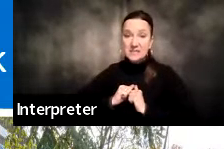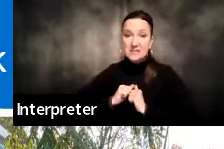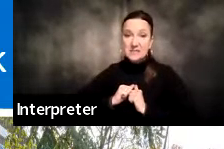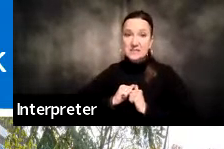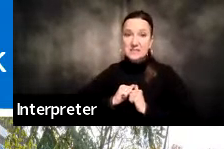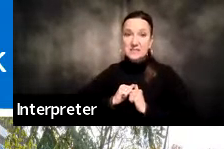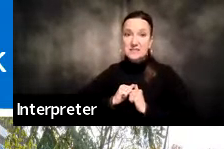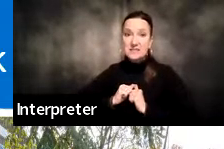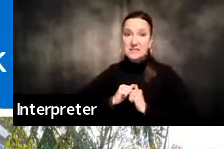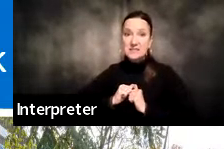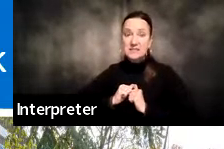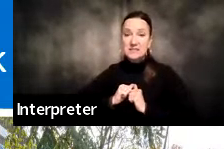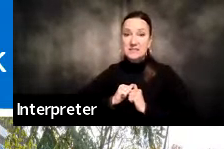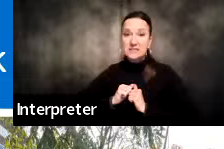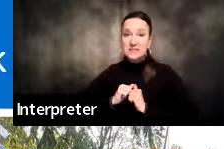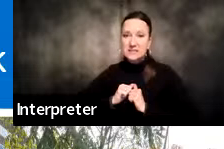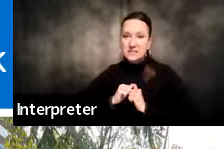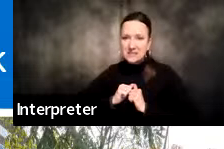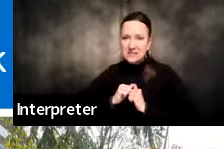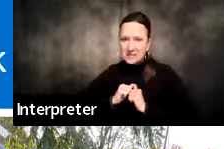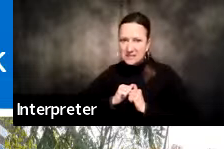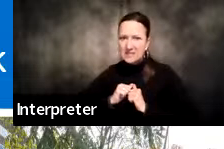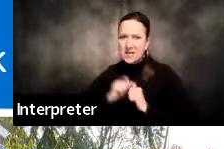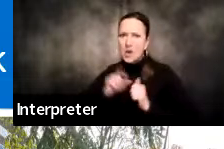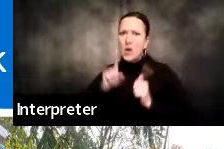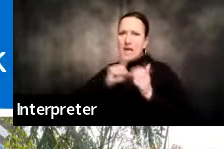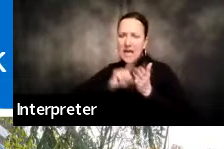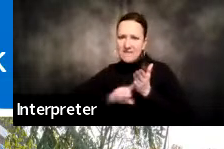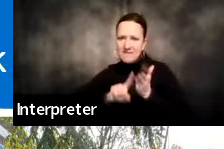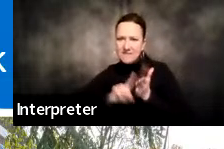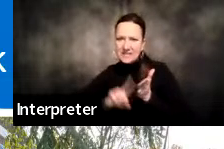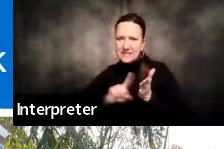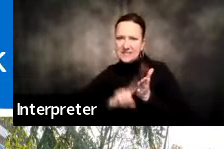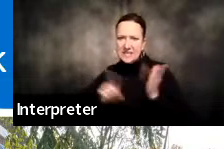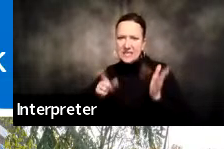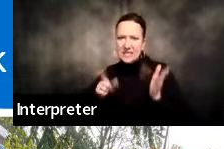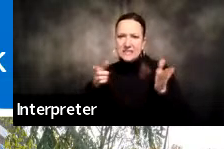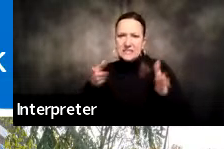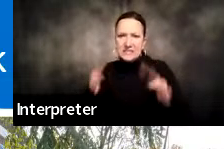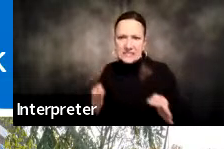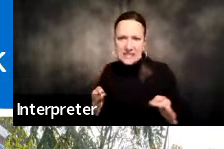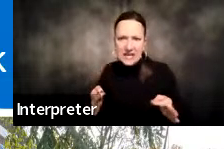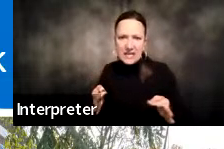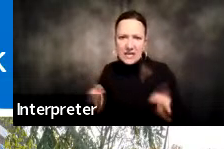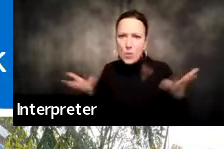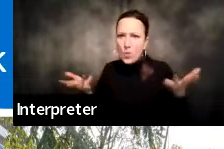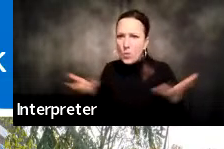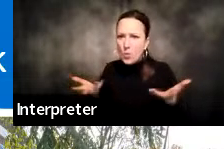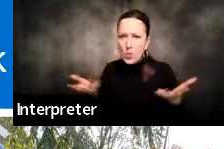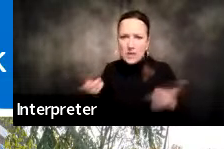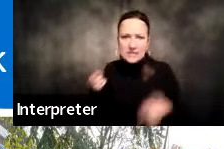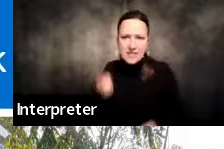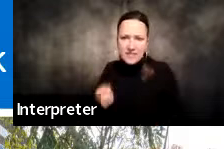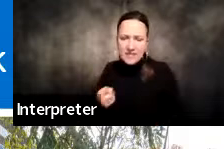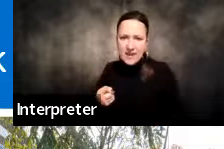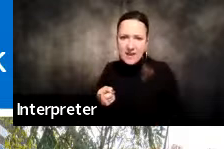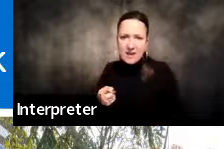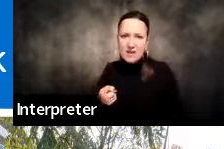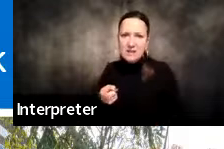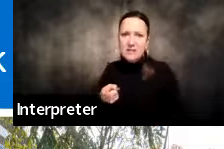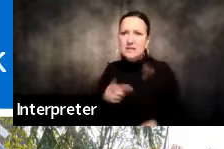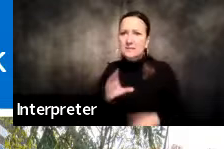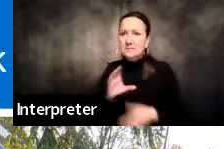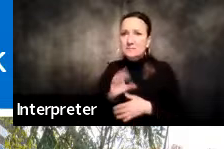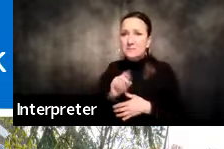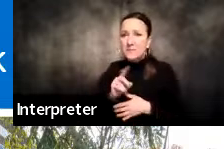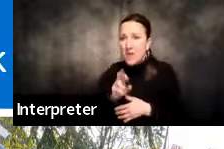that we look, dig and determine what type of service line material is there and actually understand if it's copper or if it's